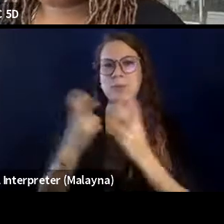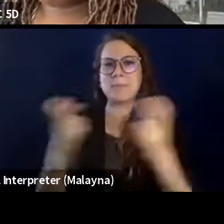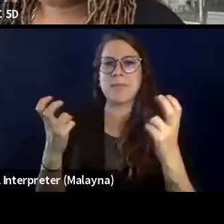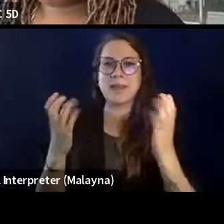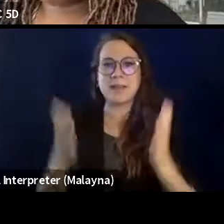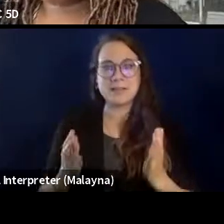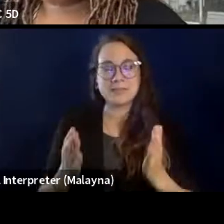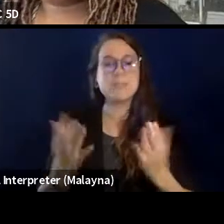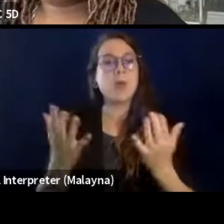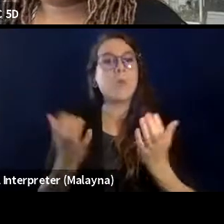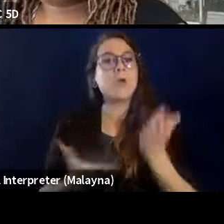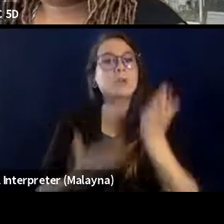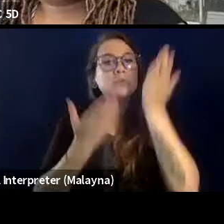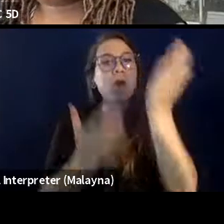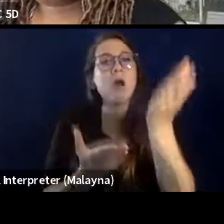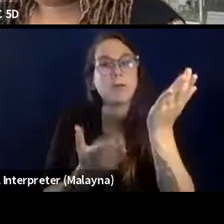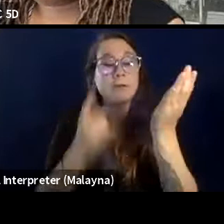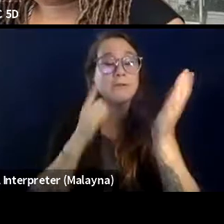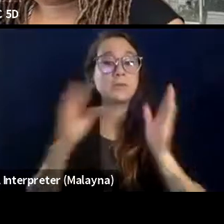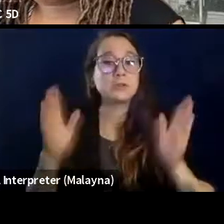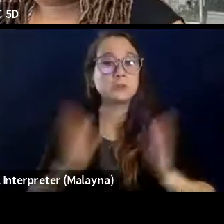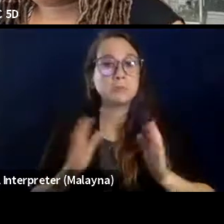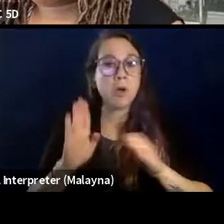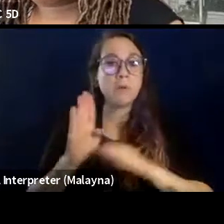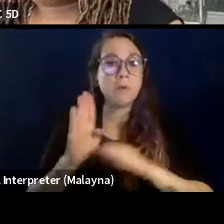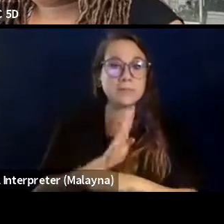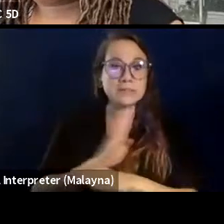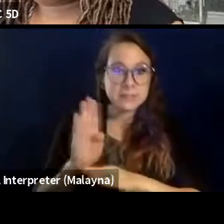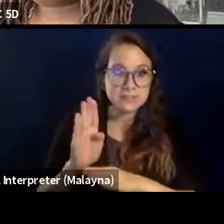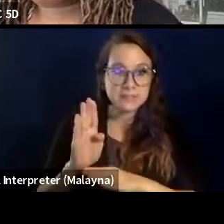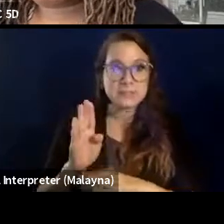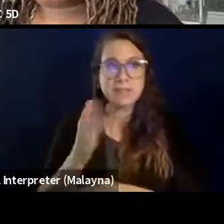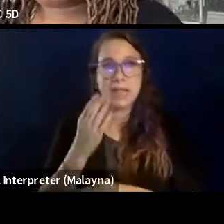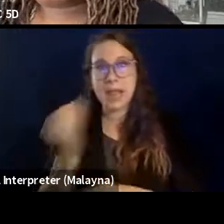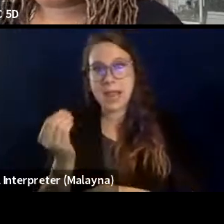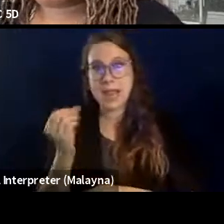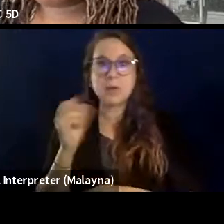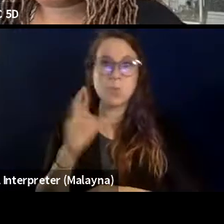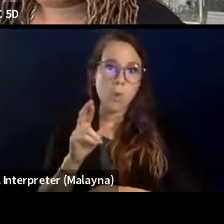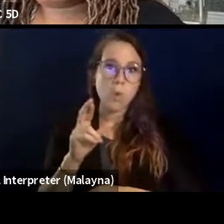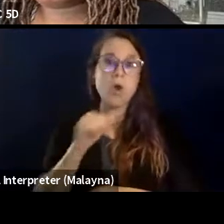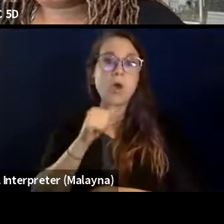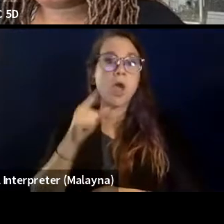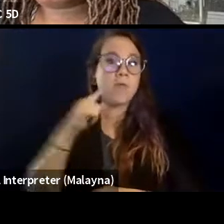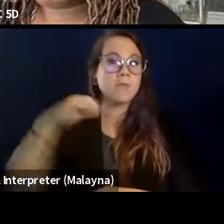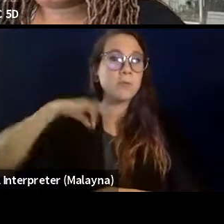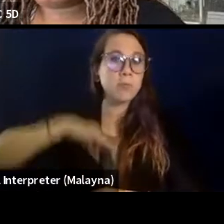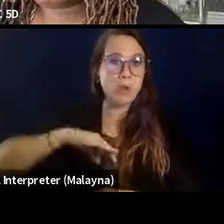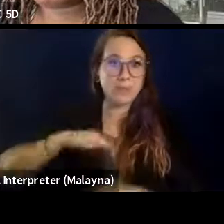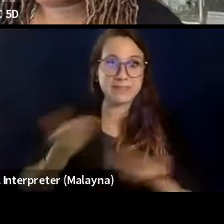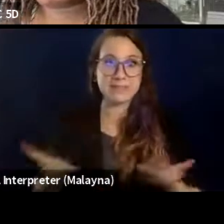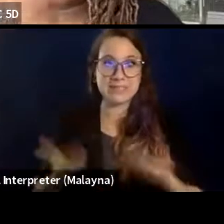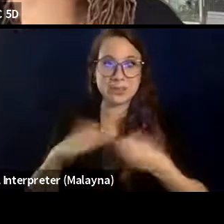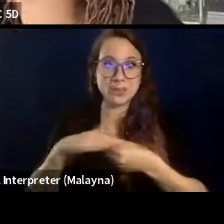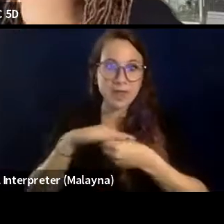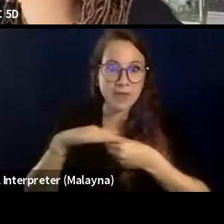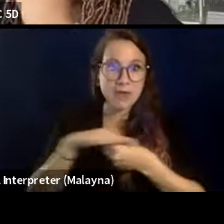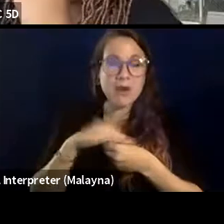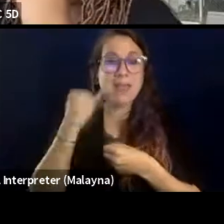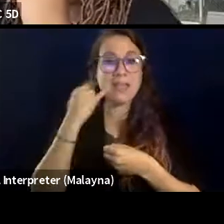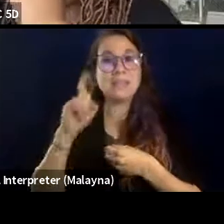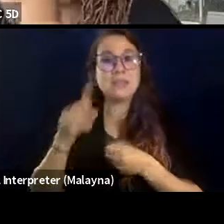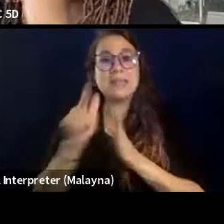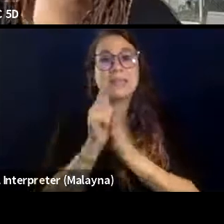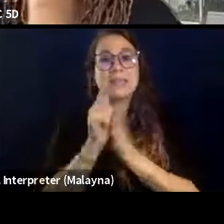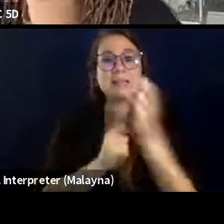offer that for small businesses and or nonprofits here in the neighborhood or that folks know about that need like legal